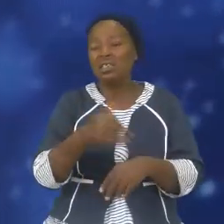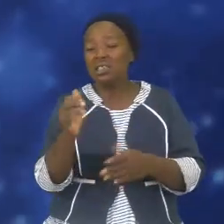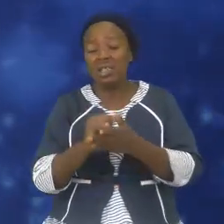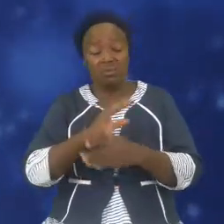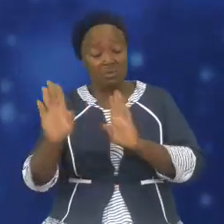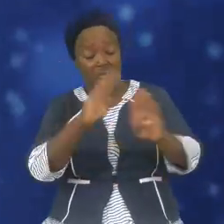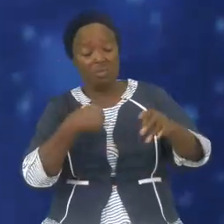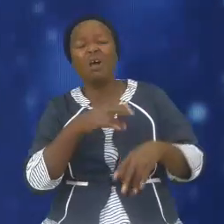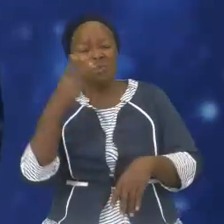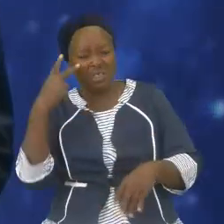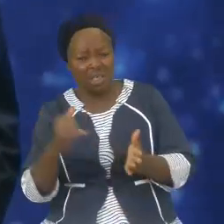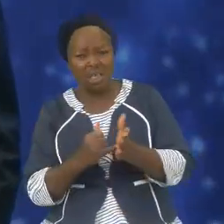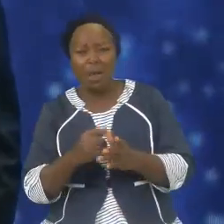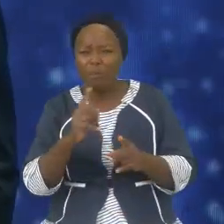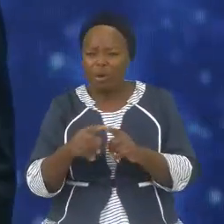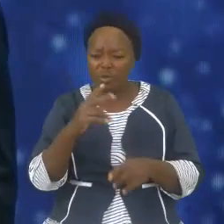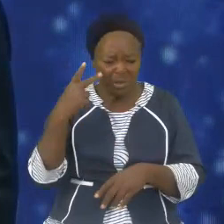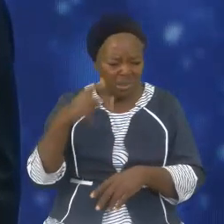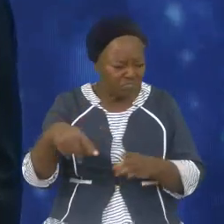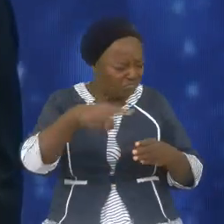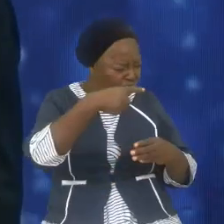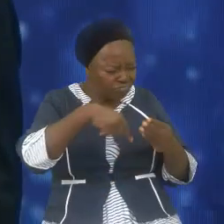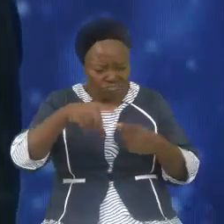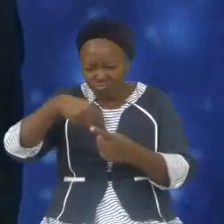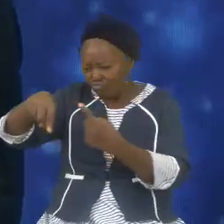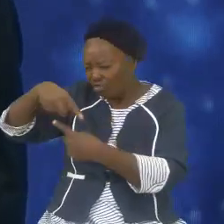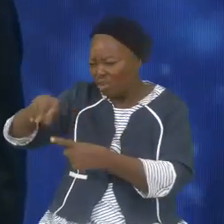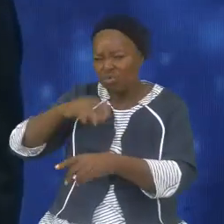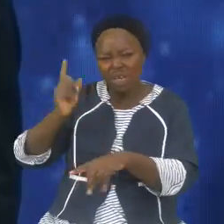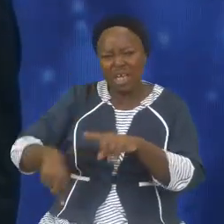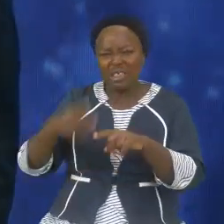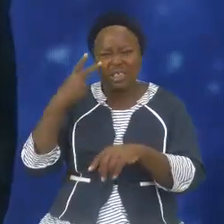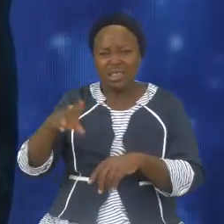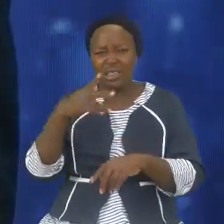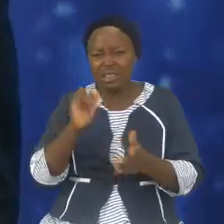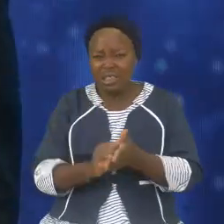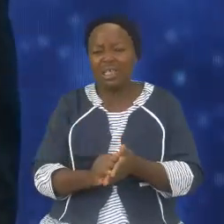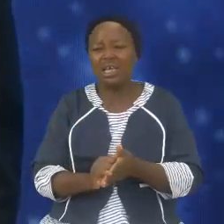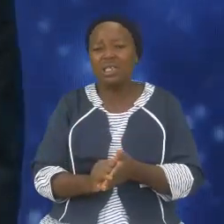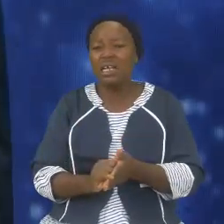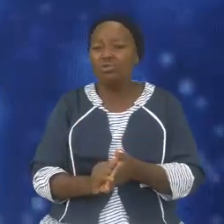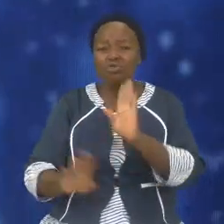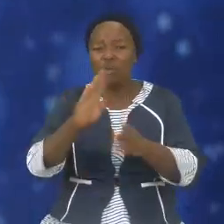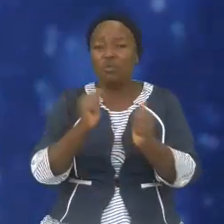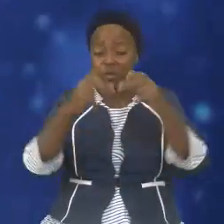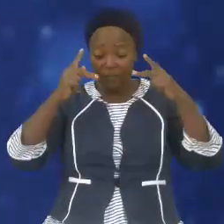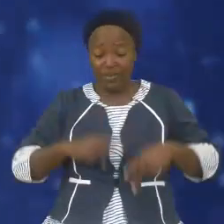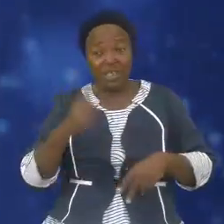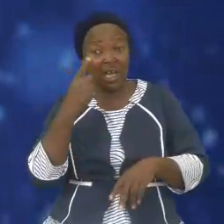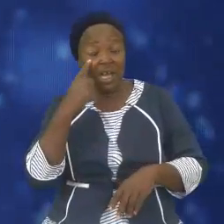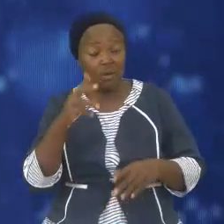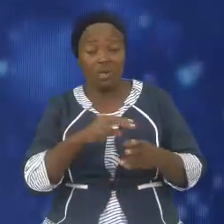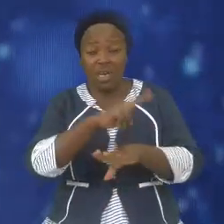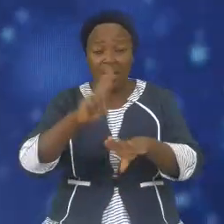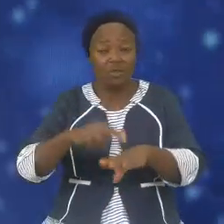trouble, and you look around. You cannot see with the physical, natural eyes, but you know trouble is there. And the Lord says,